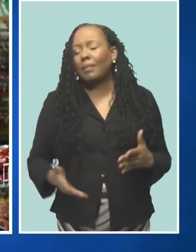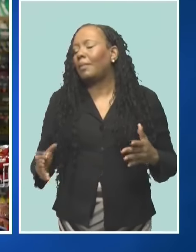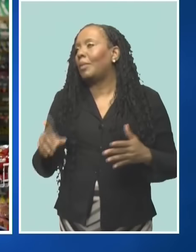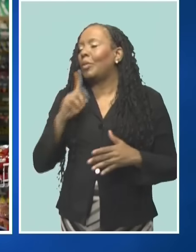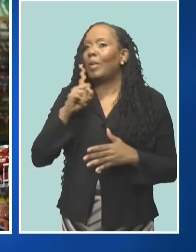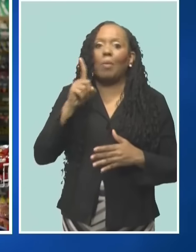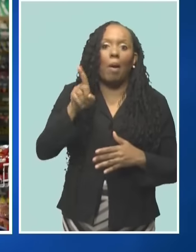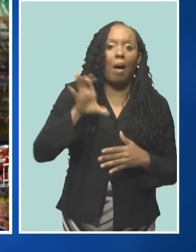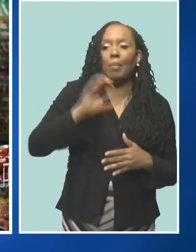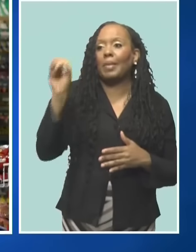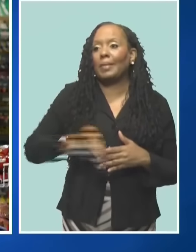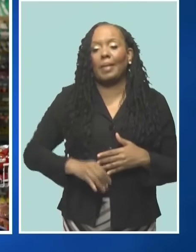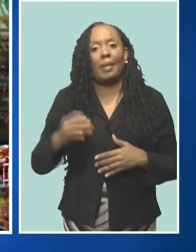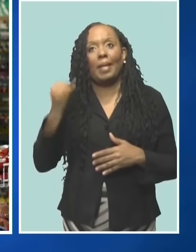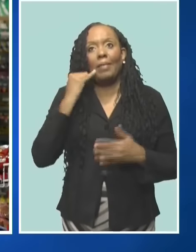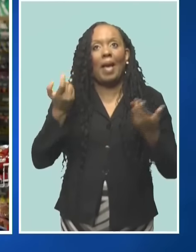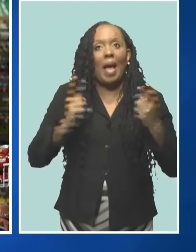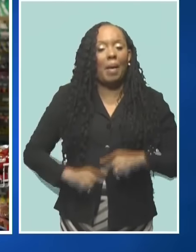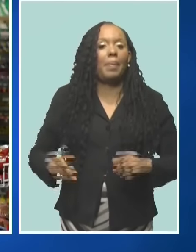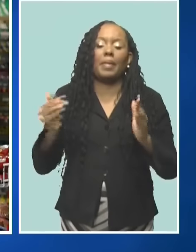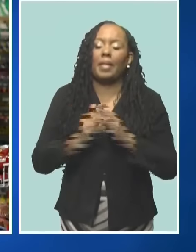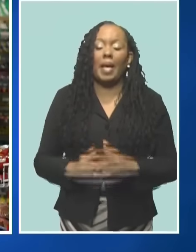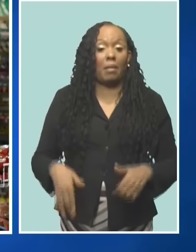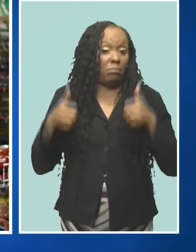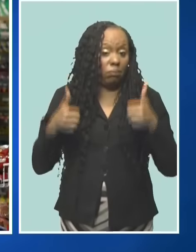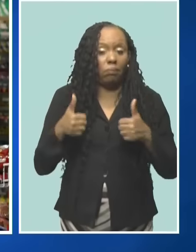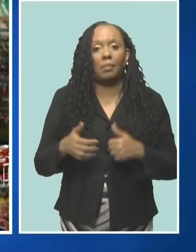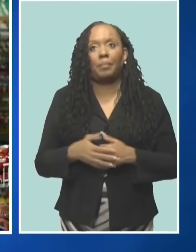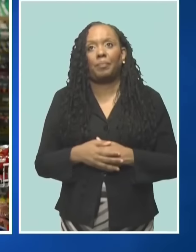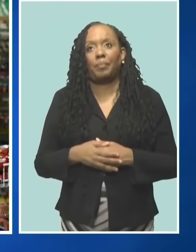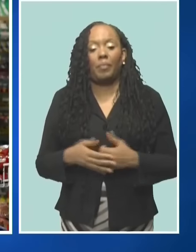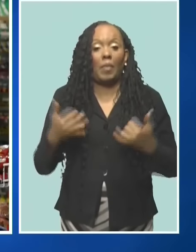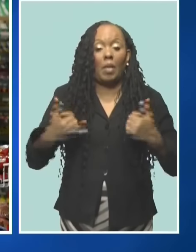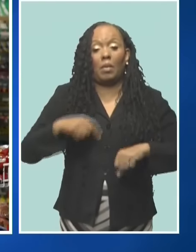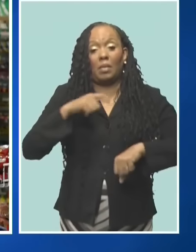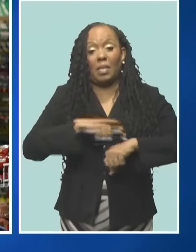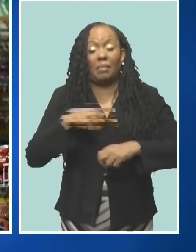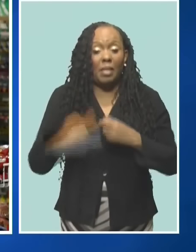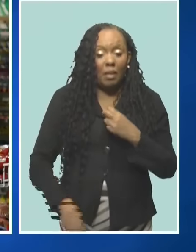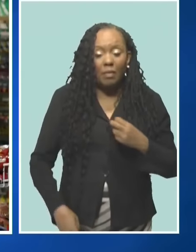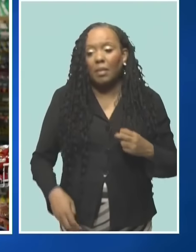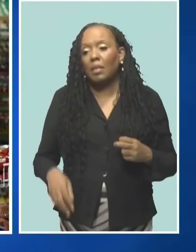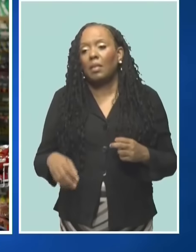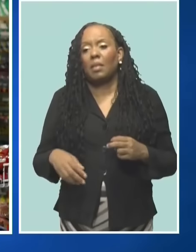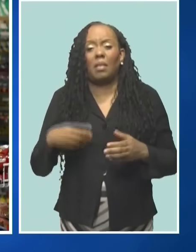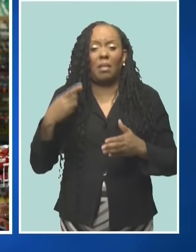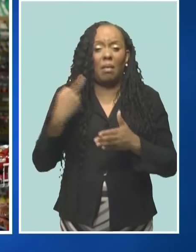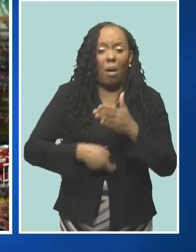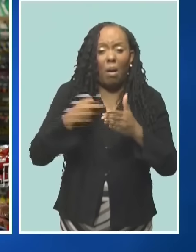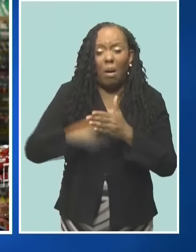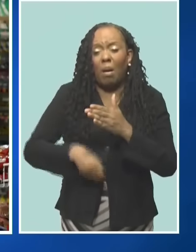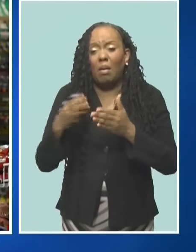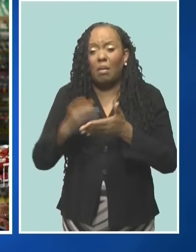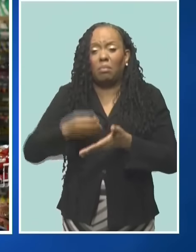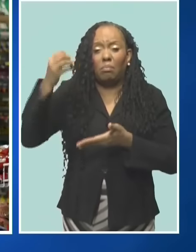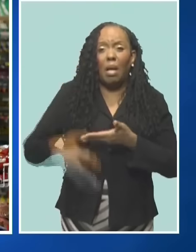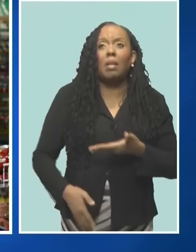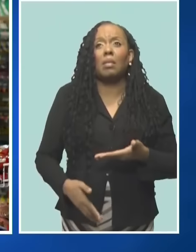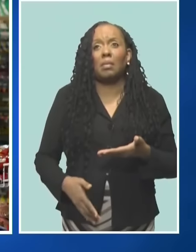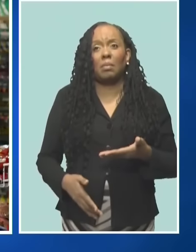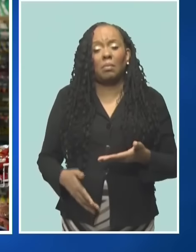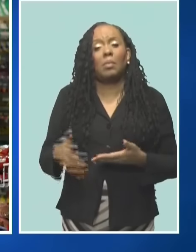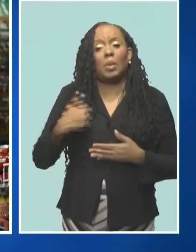it 100% again. Especially these times, times are hard. Inflation is biting everybody. We retailers are seeing it. We're